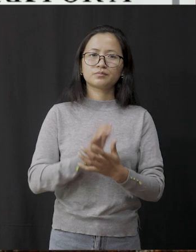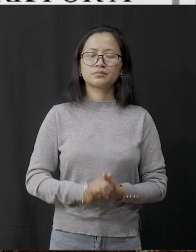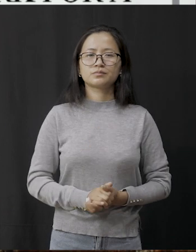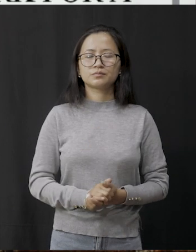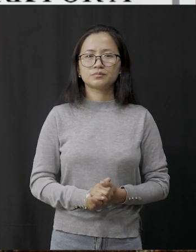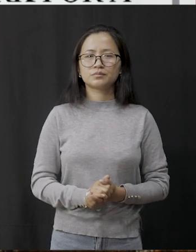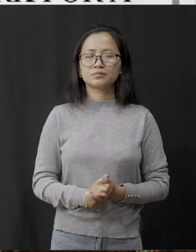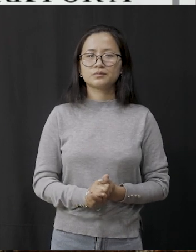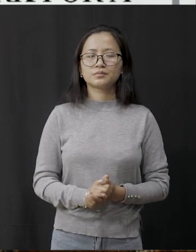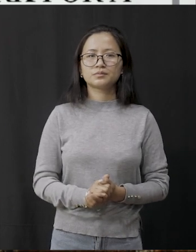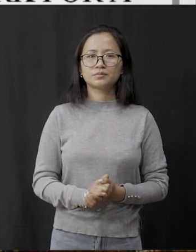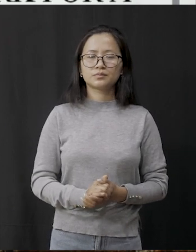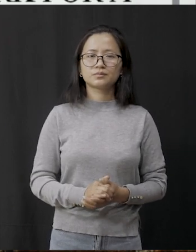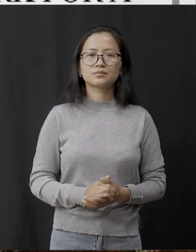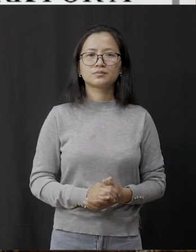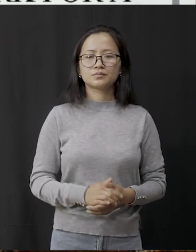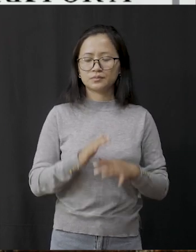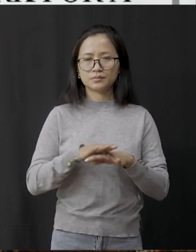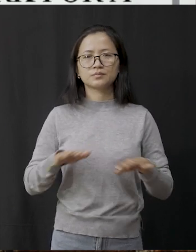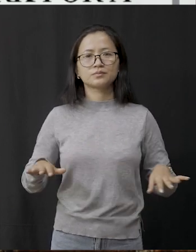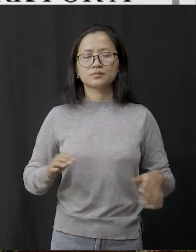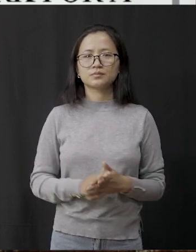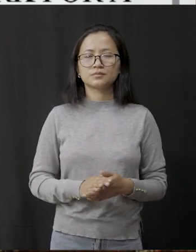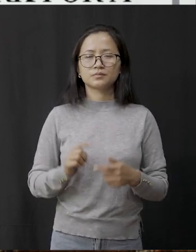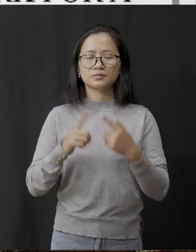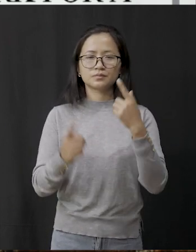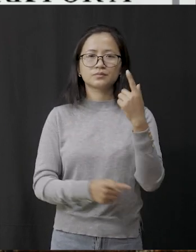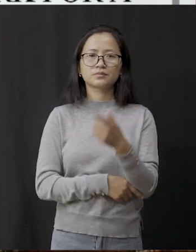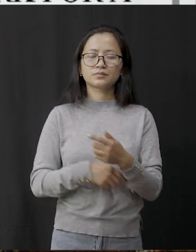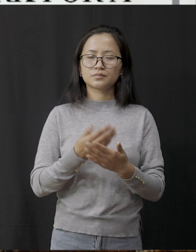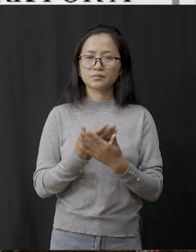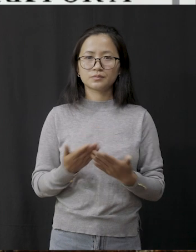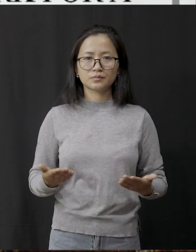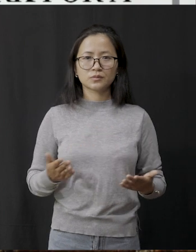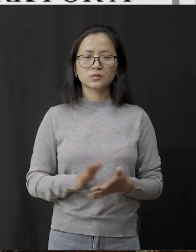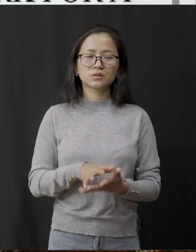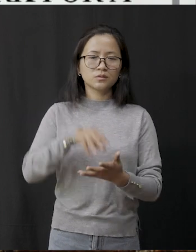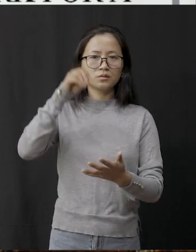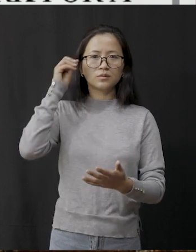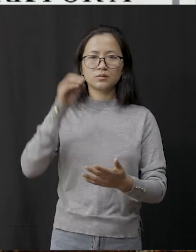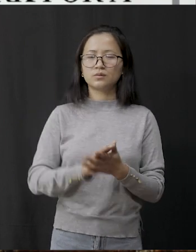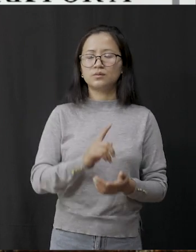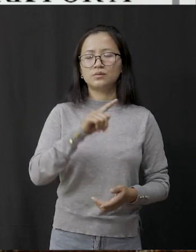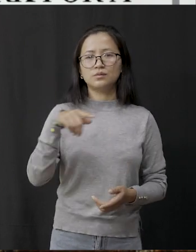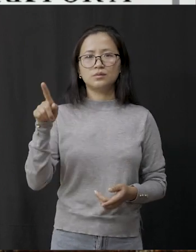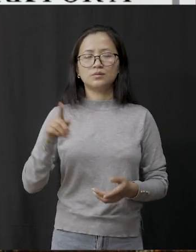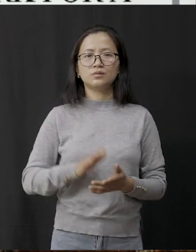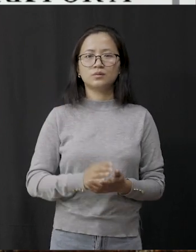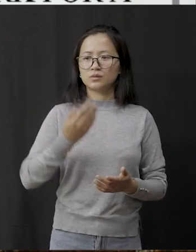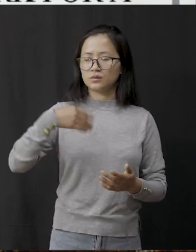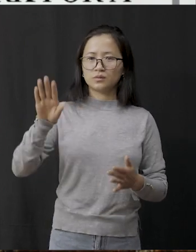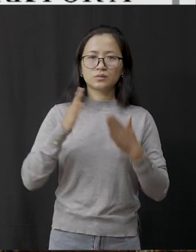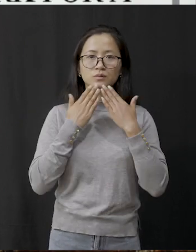dull, right? Okay, so students, and the last thing we have learned about the right to